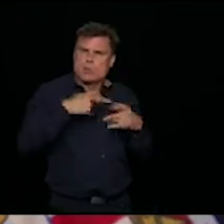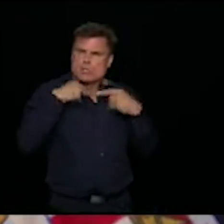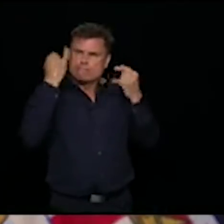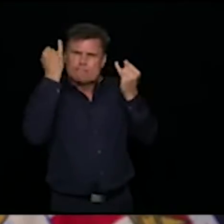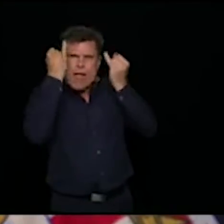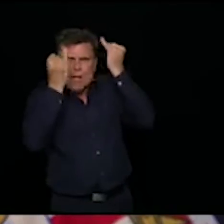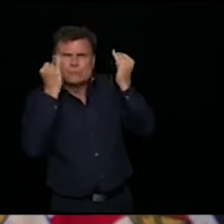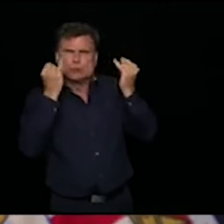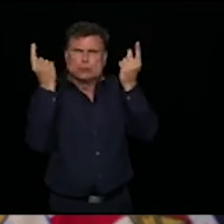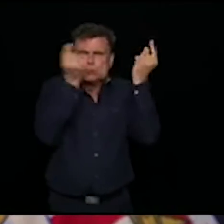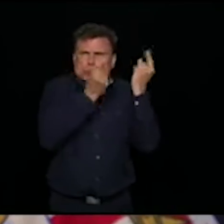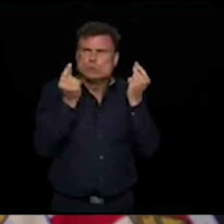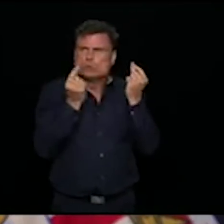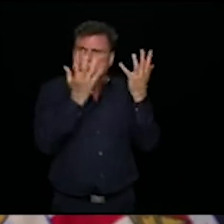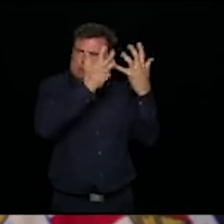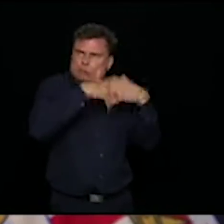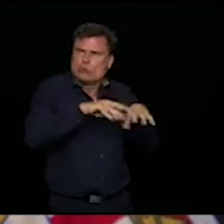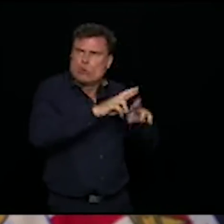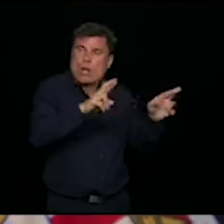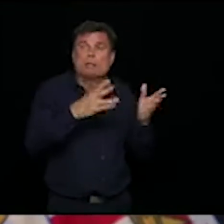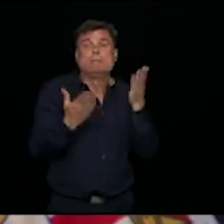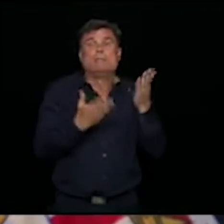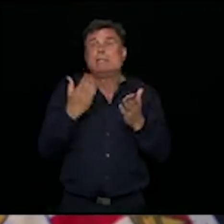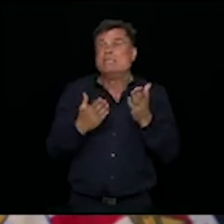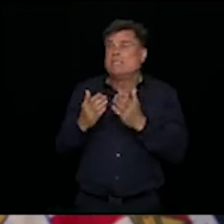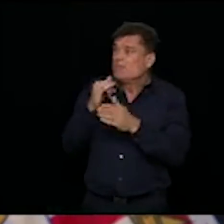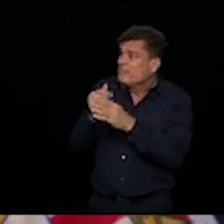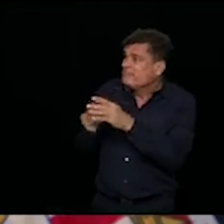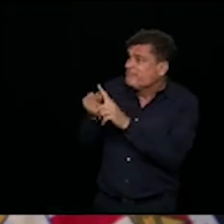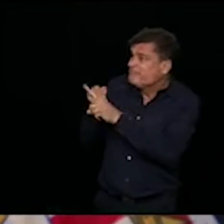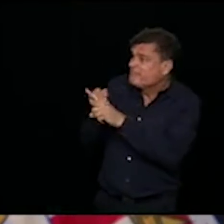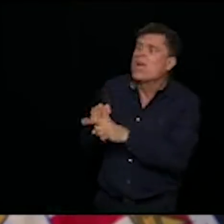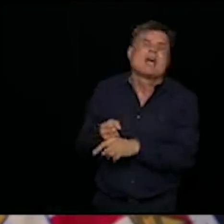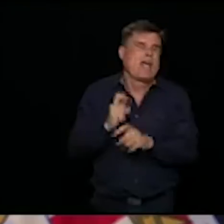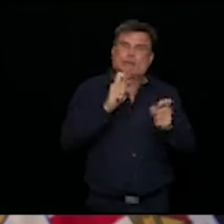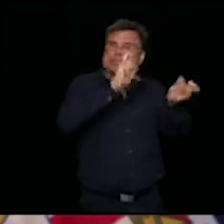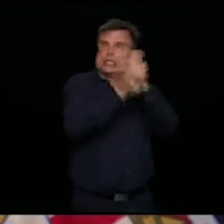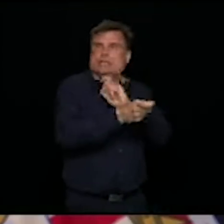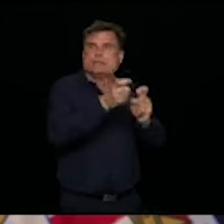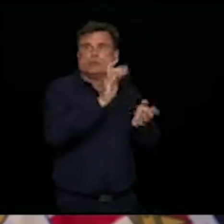of COVID-19, we'll need to continue to learn and adapt as we go.